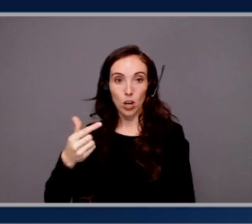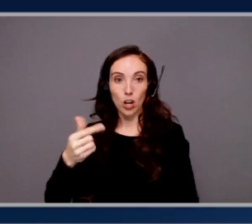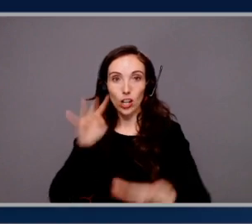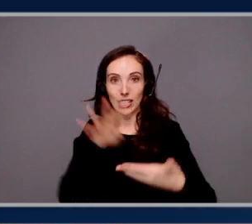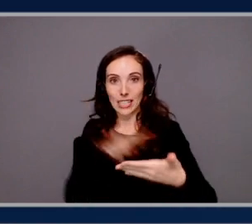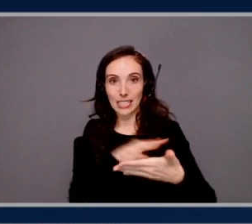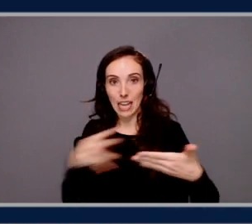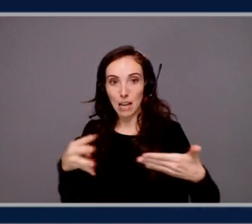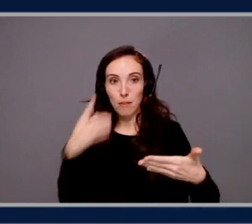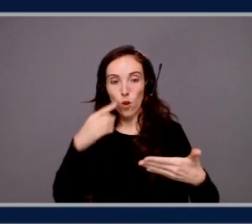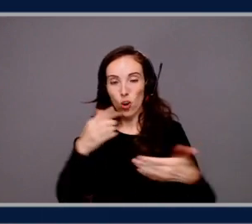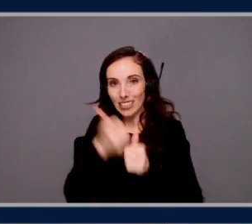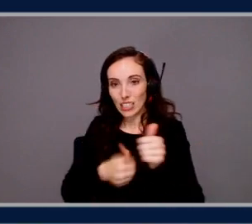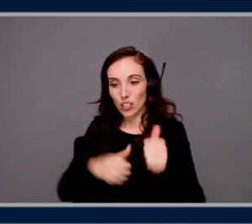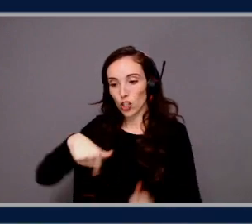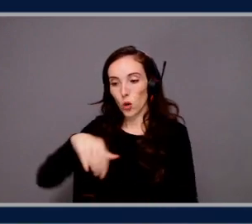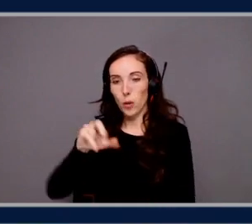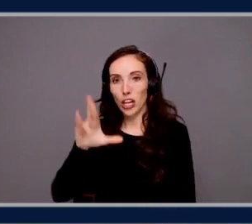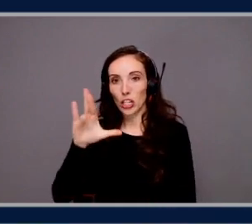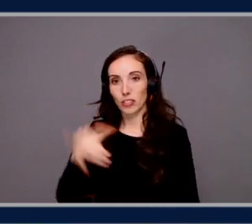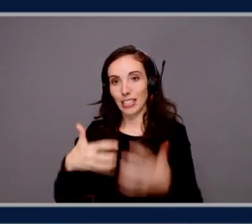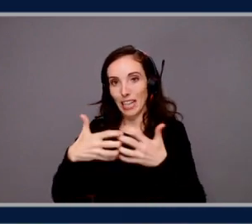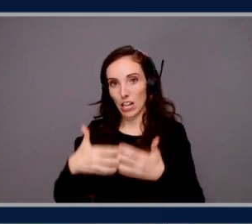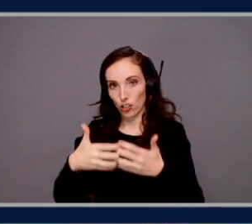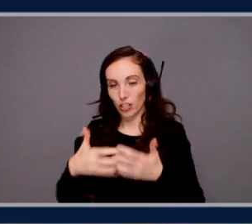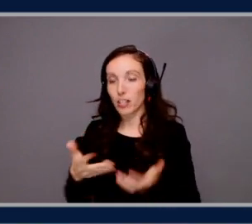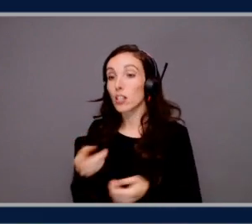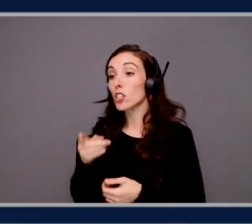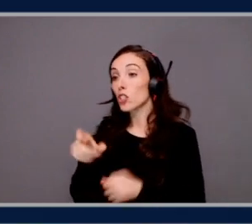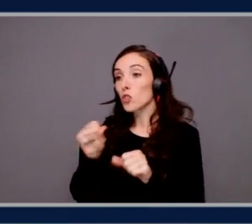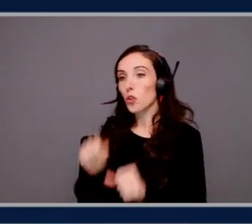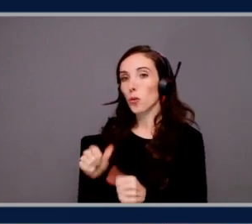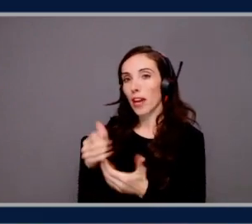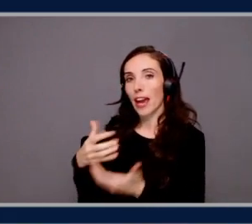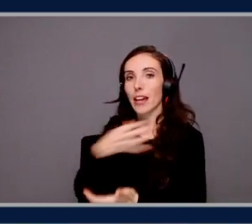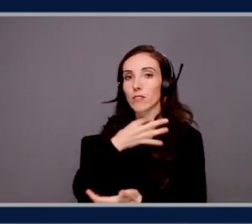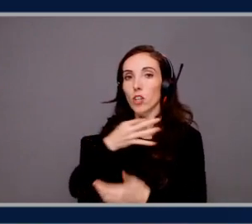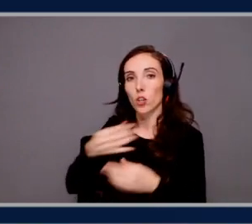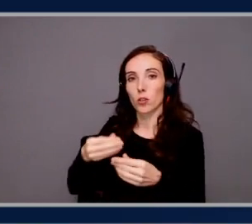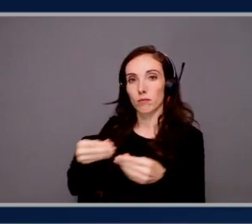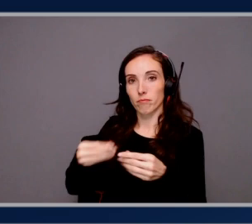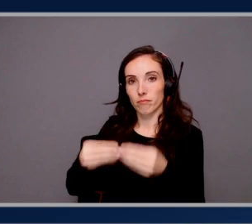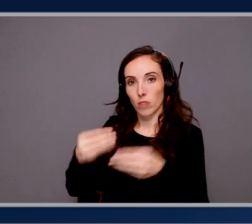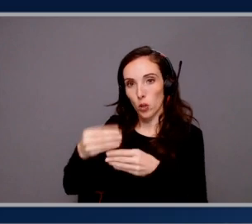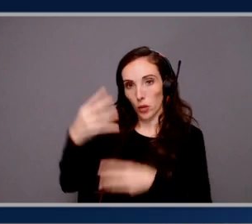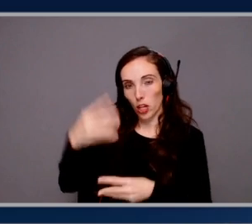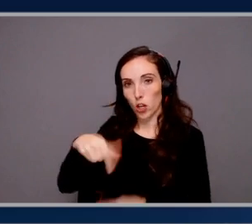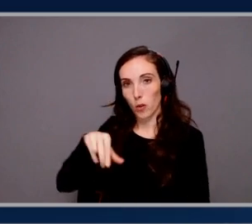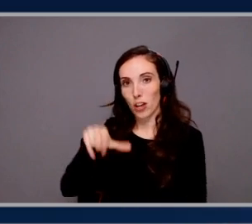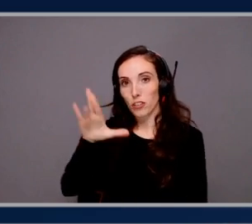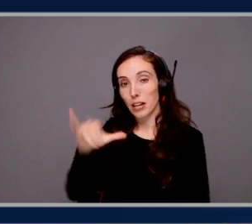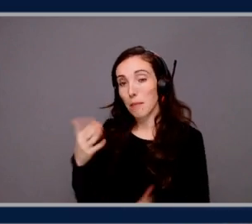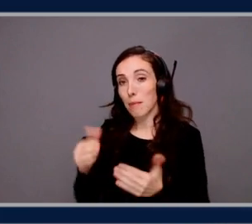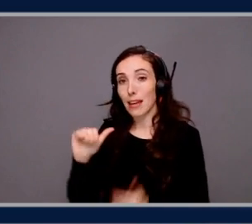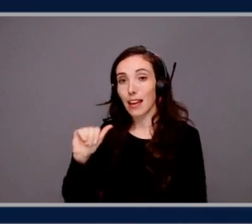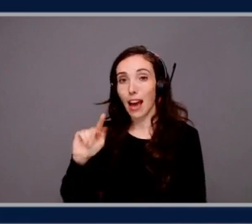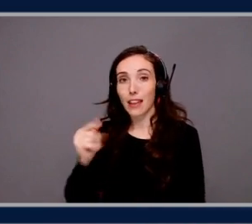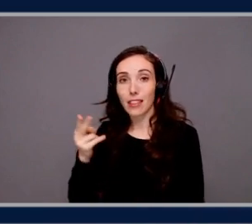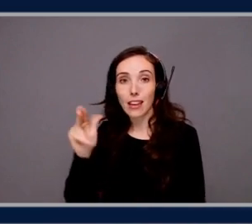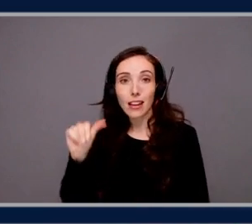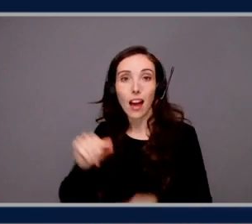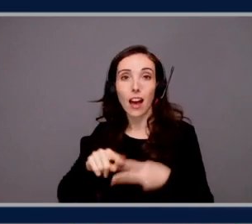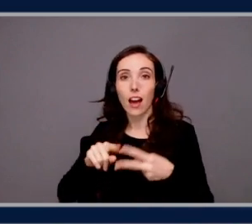use. So now you can query this data that you have in your Lakehouse, whether you want to use Athena, Redshift, or even Jupyter